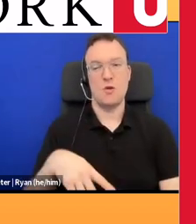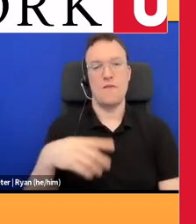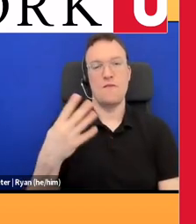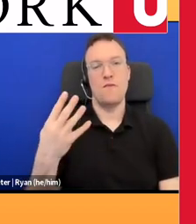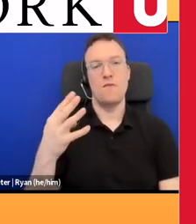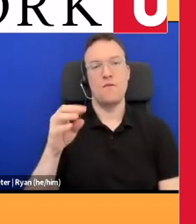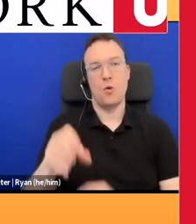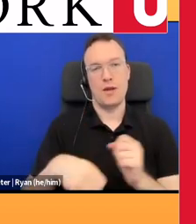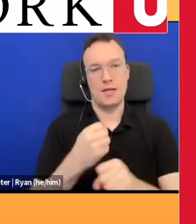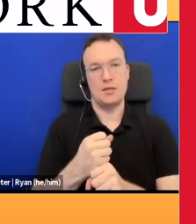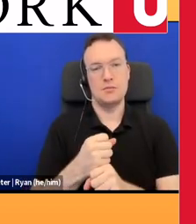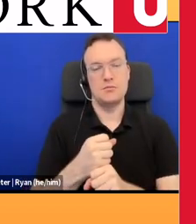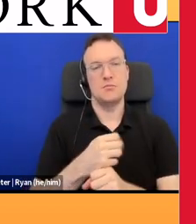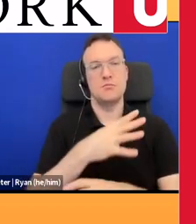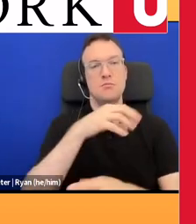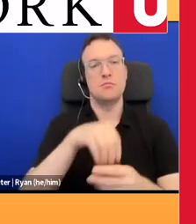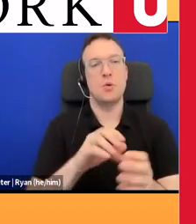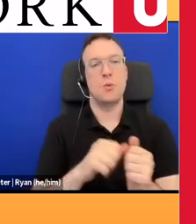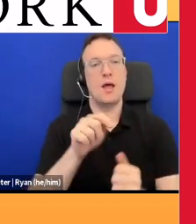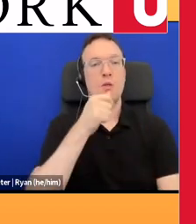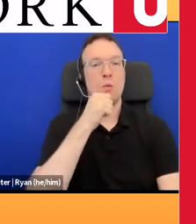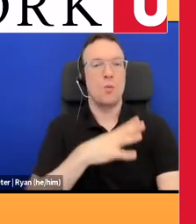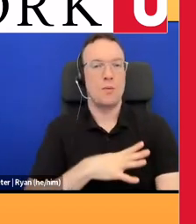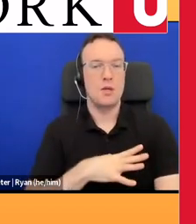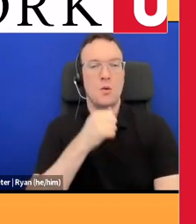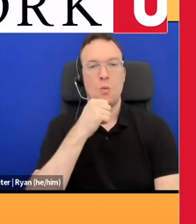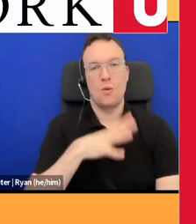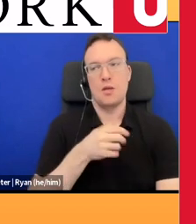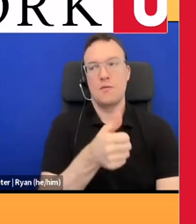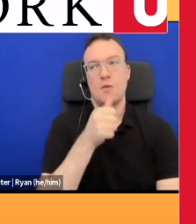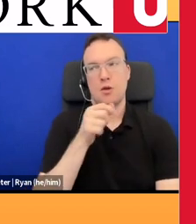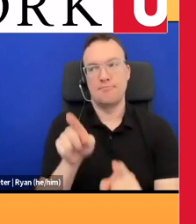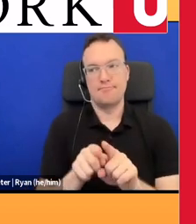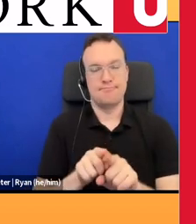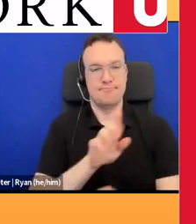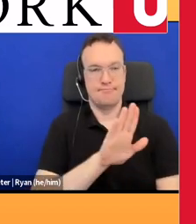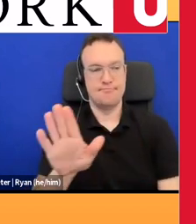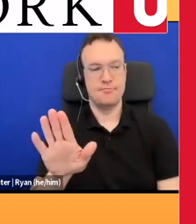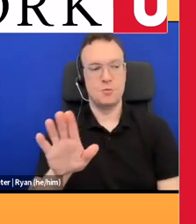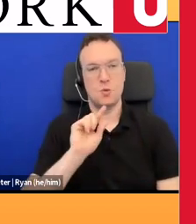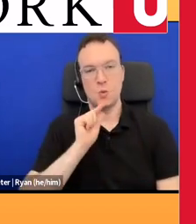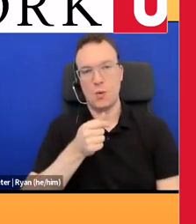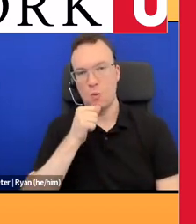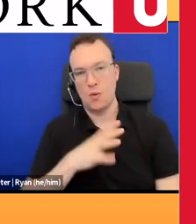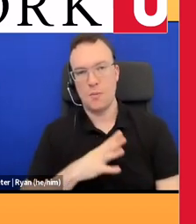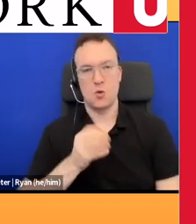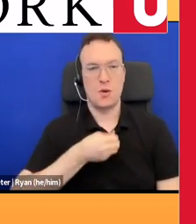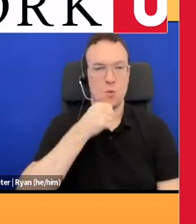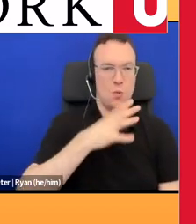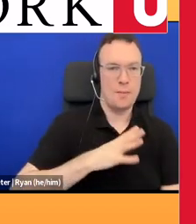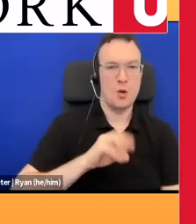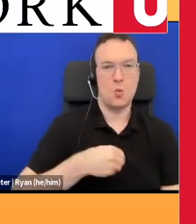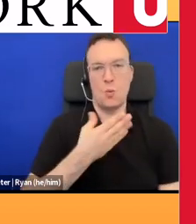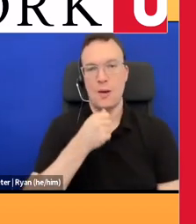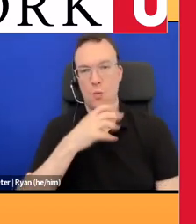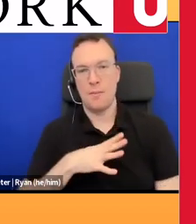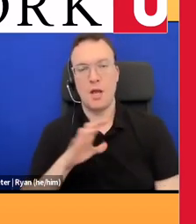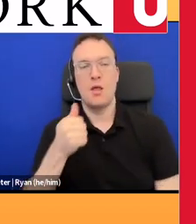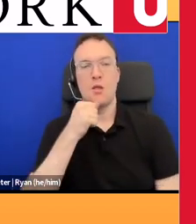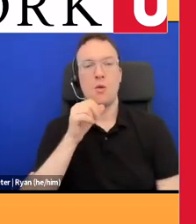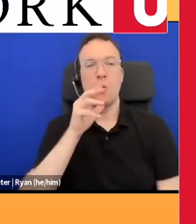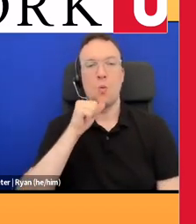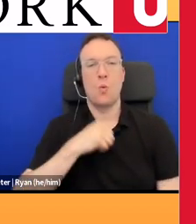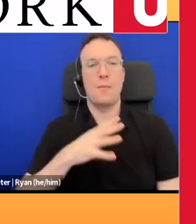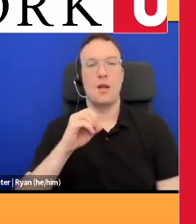she has come into solidarity with other women, women unlike herself, queer women, trans women, white women, and other women of color in the